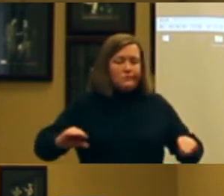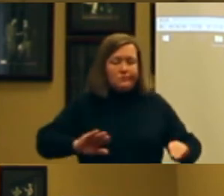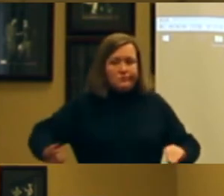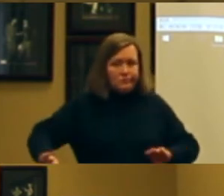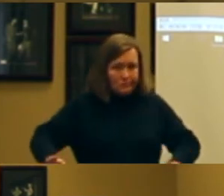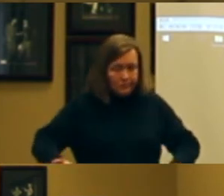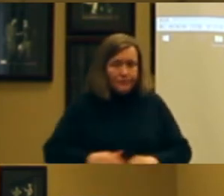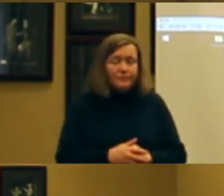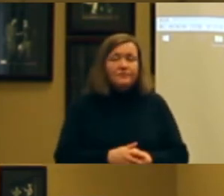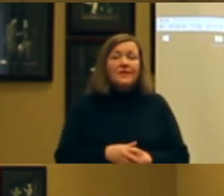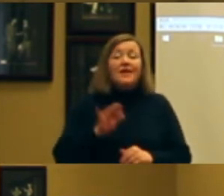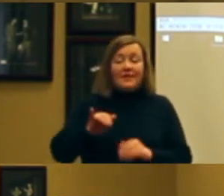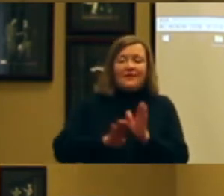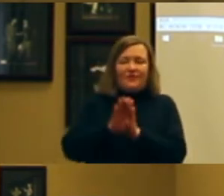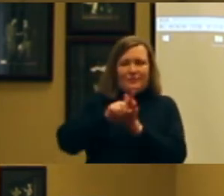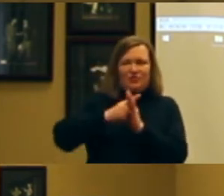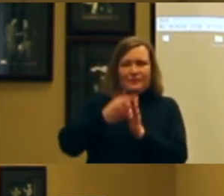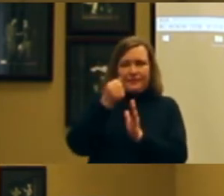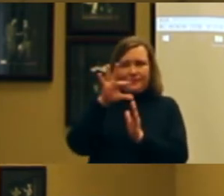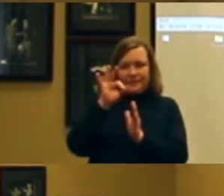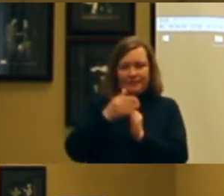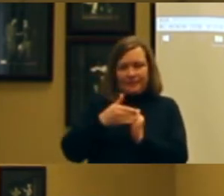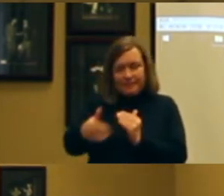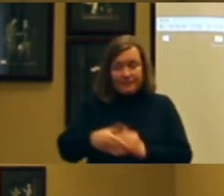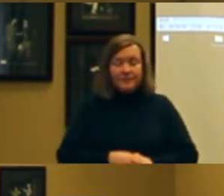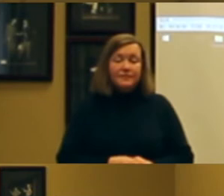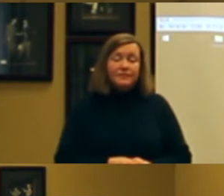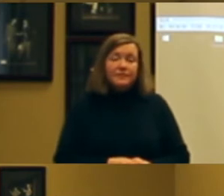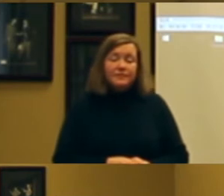that this development took place.